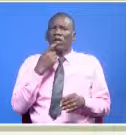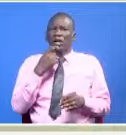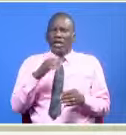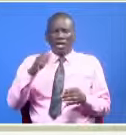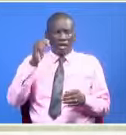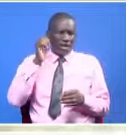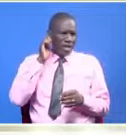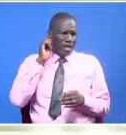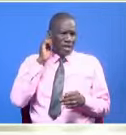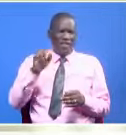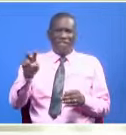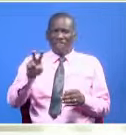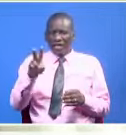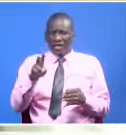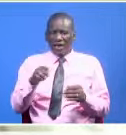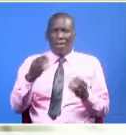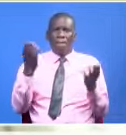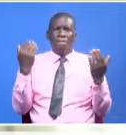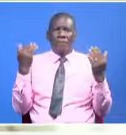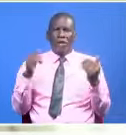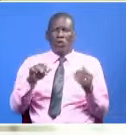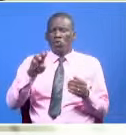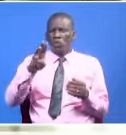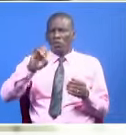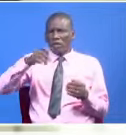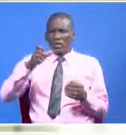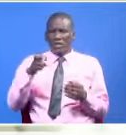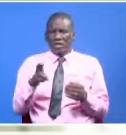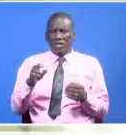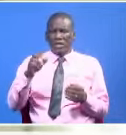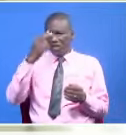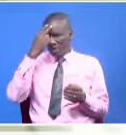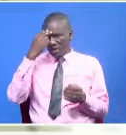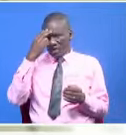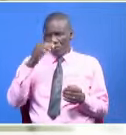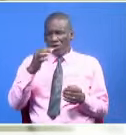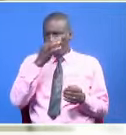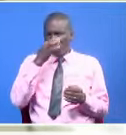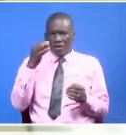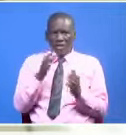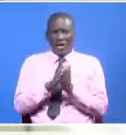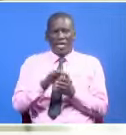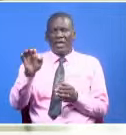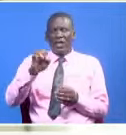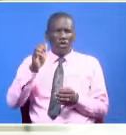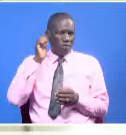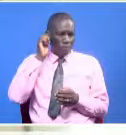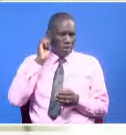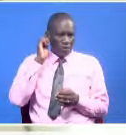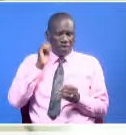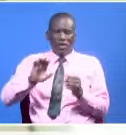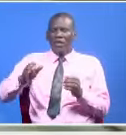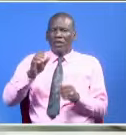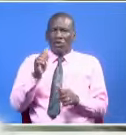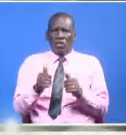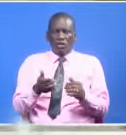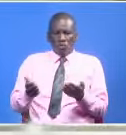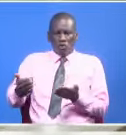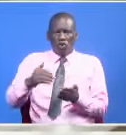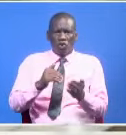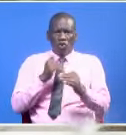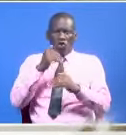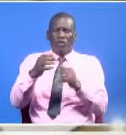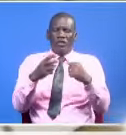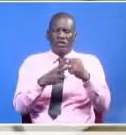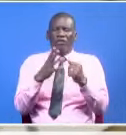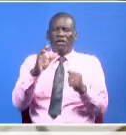Nandi, Vihiga, Meru, Wajir, Narok, Nyeri and Elgeyo Marakwet. The counties raised more than